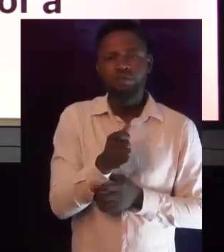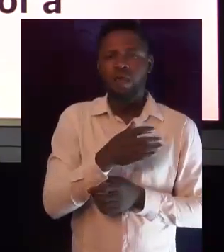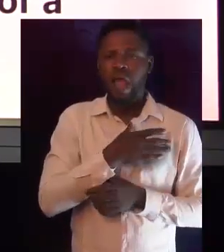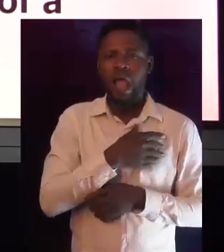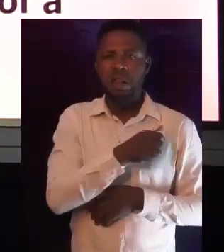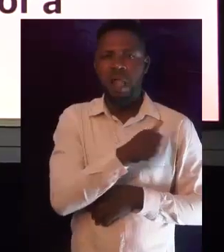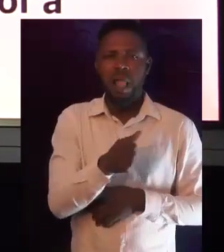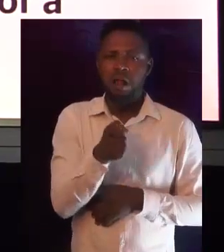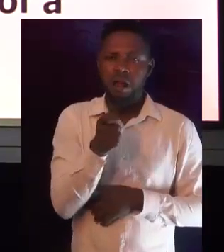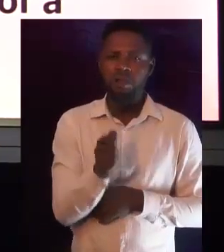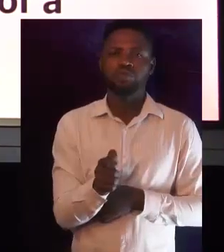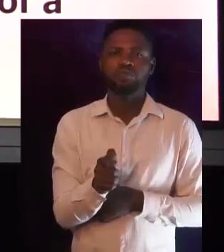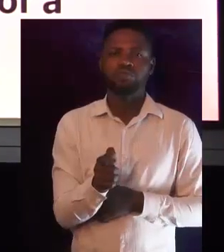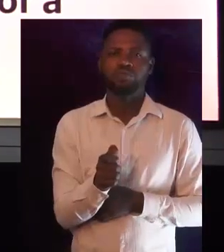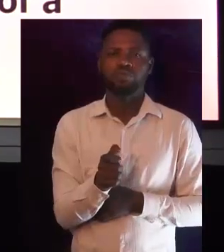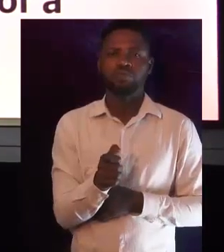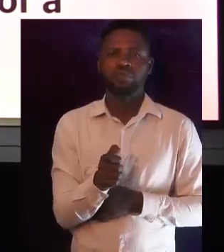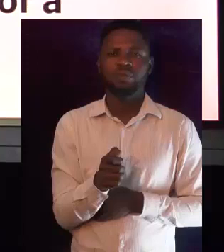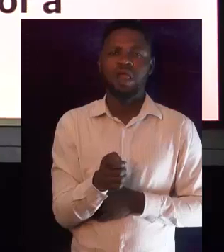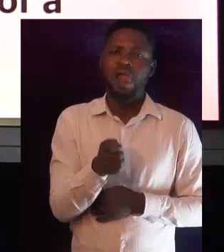Little and a little.